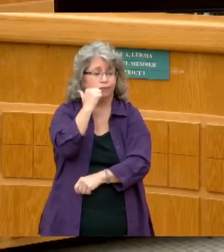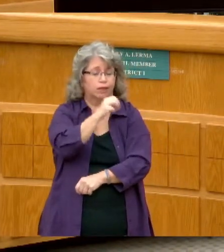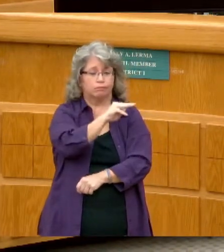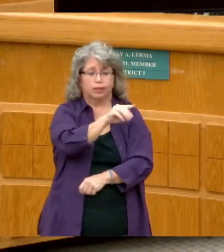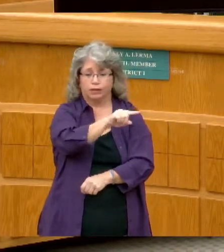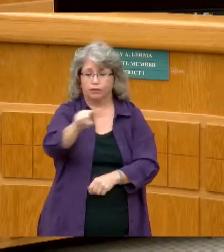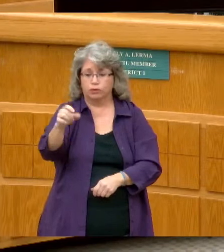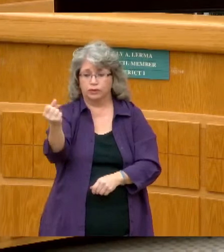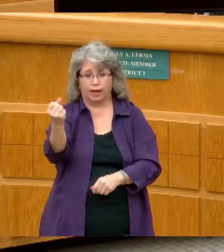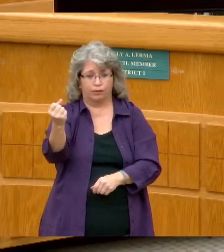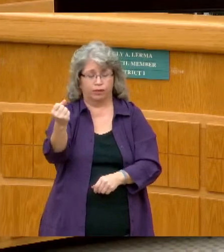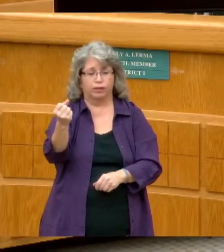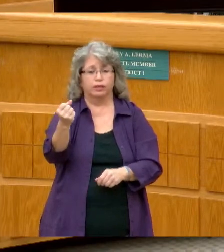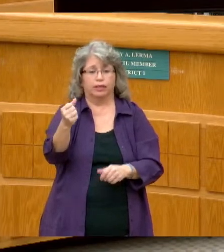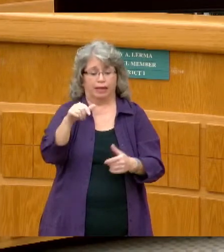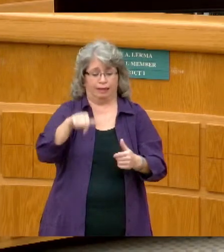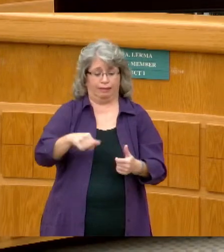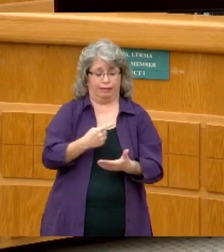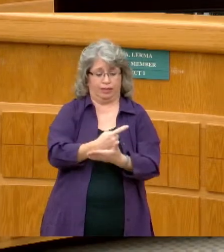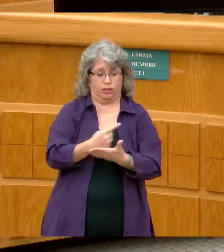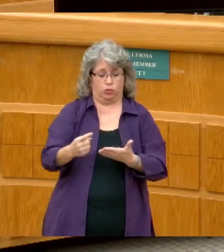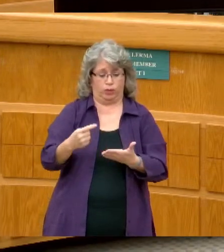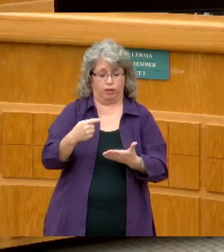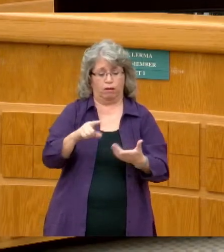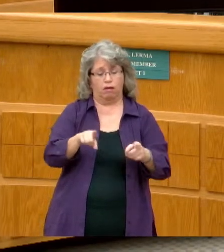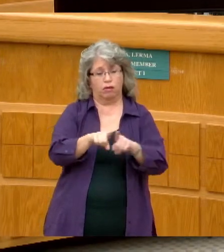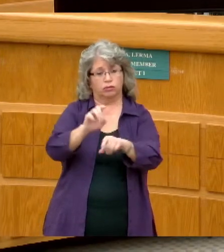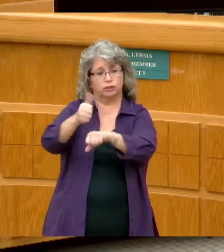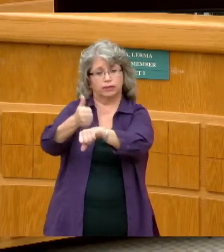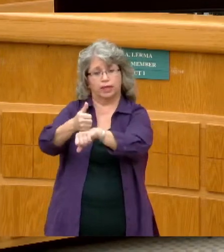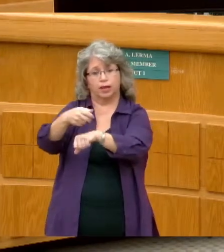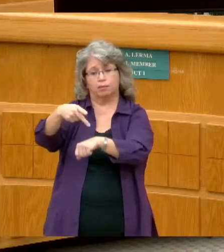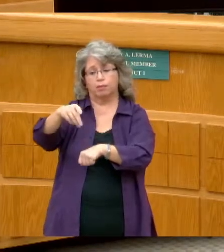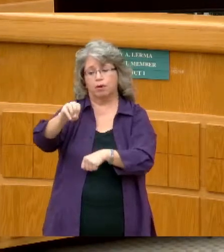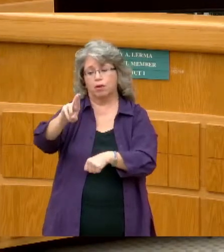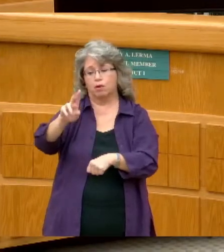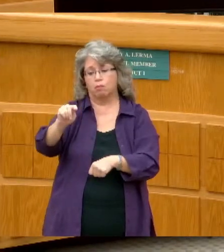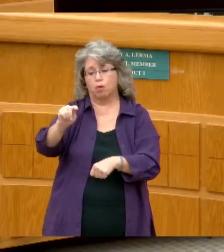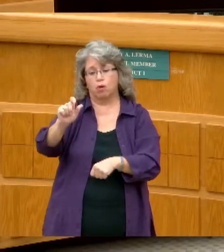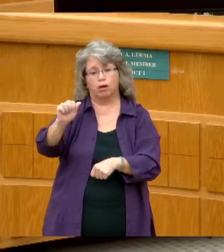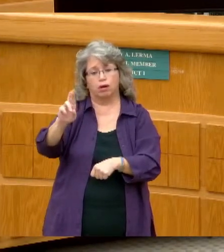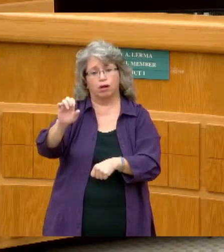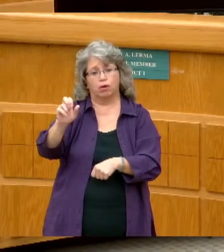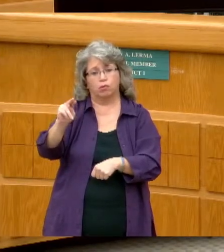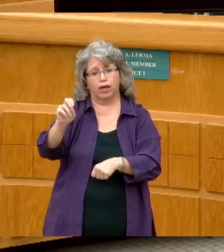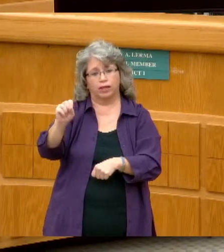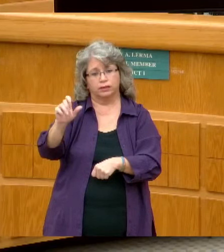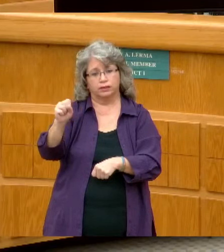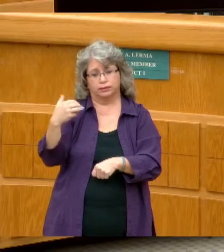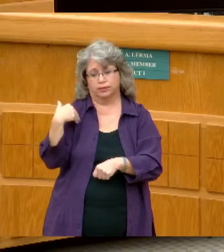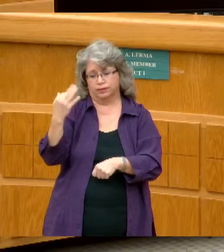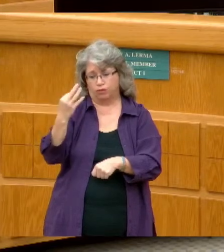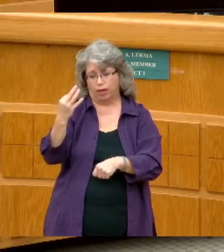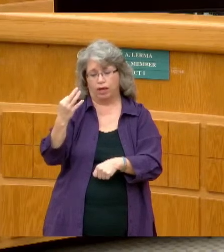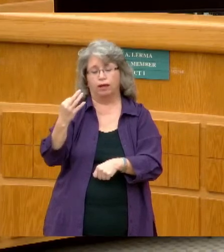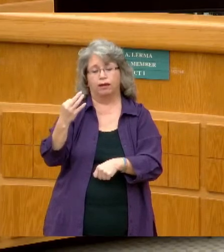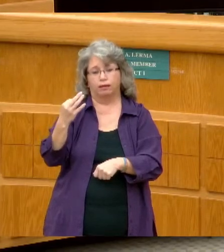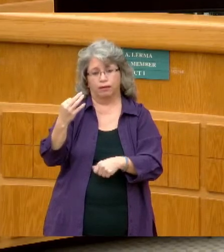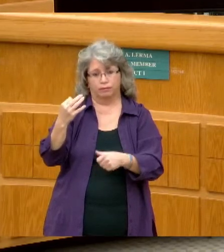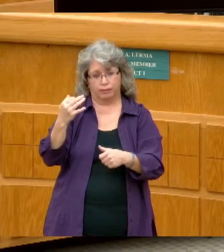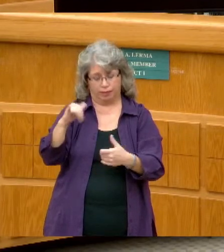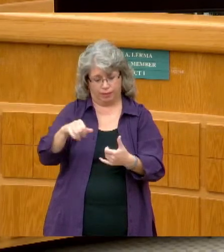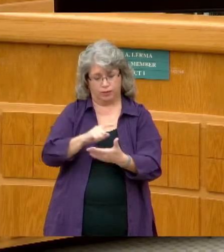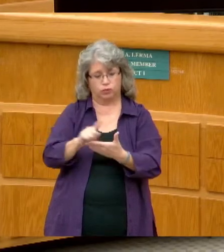Saturday. We're also this week in Port Aransas. We were there last week, and we're there this Friday as well. Today we were in